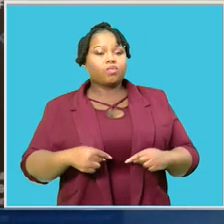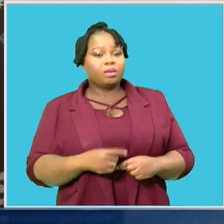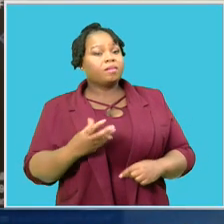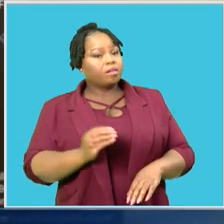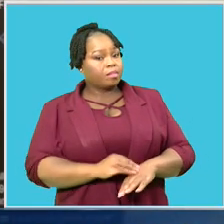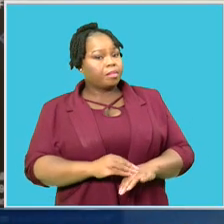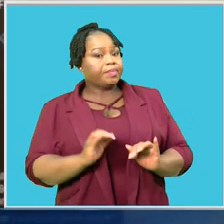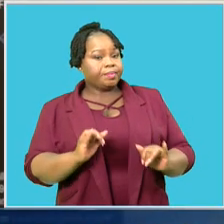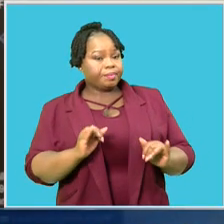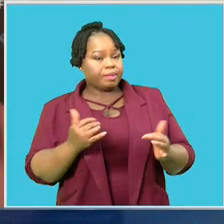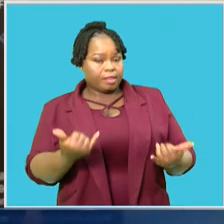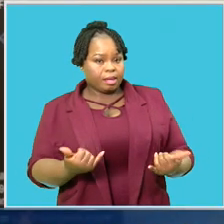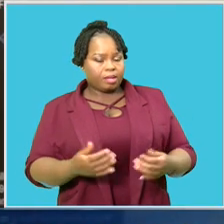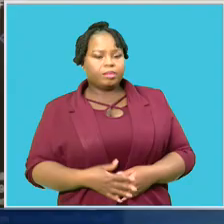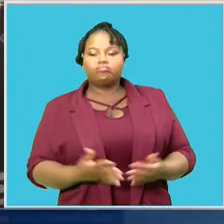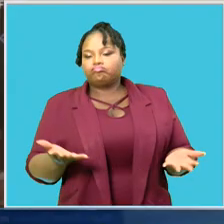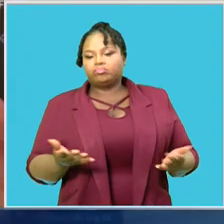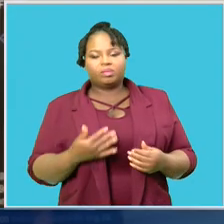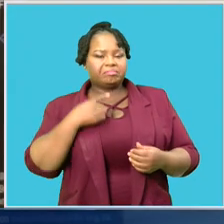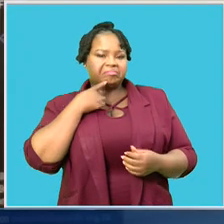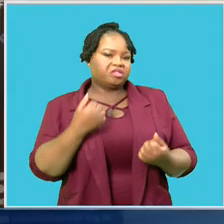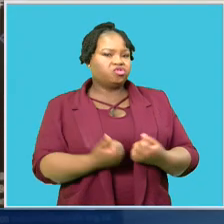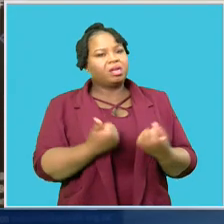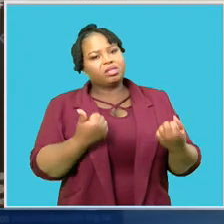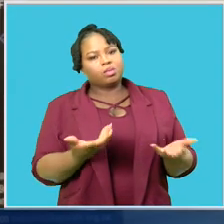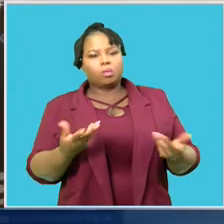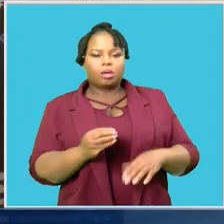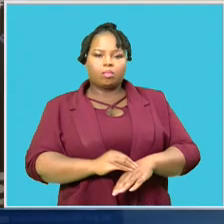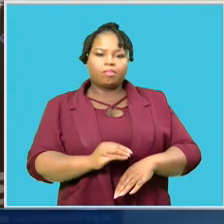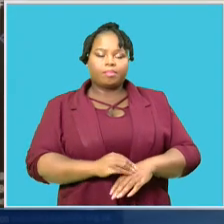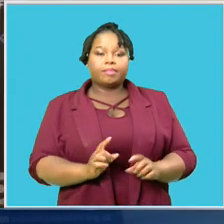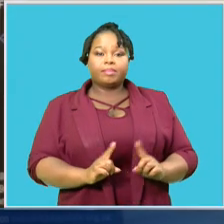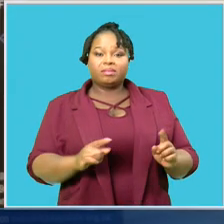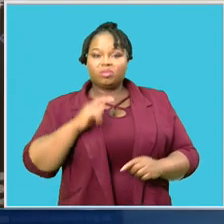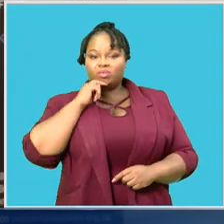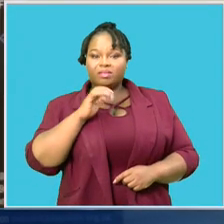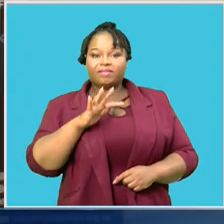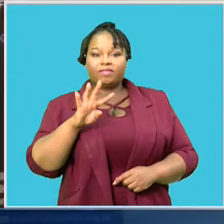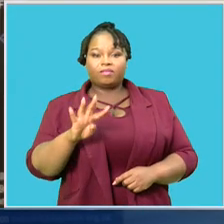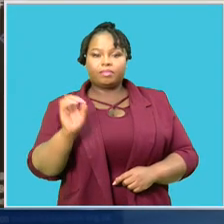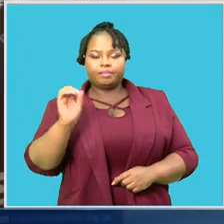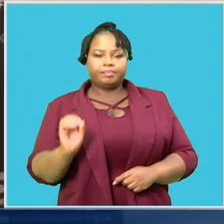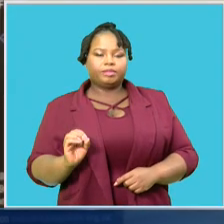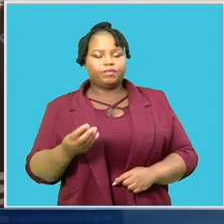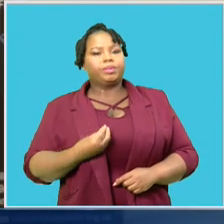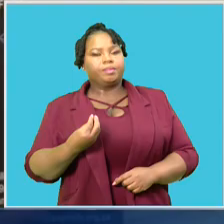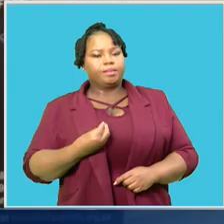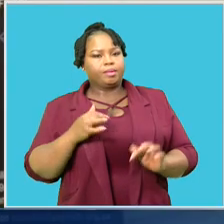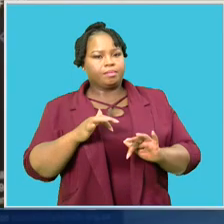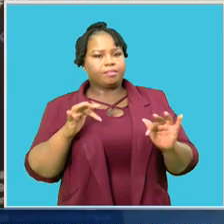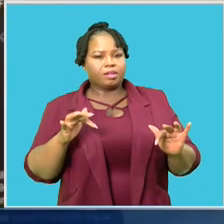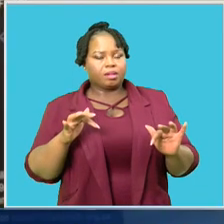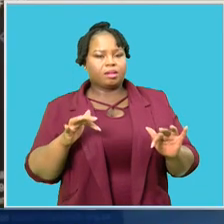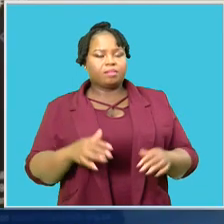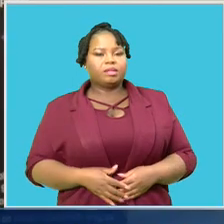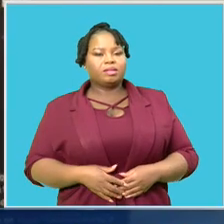right now so it is it you can call it a challenge you can po call it a problem but 54 percent of young people that's the